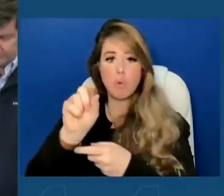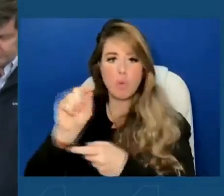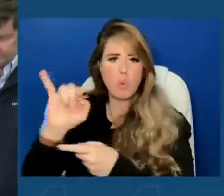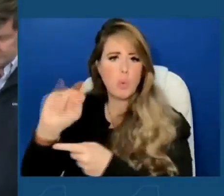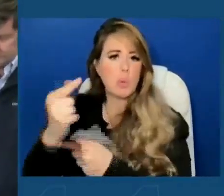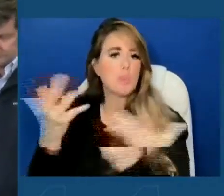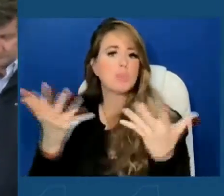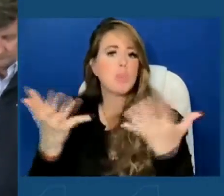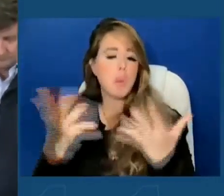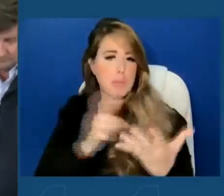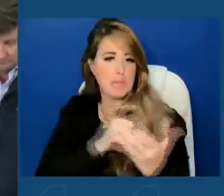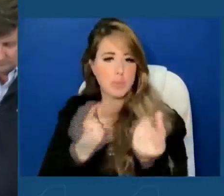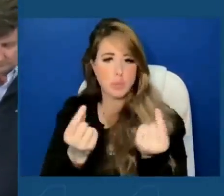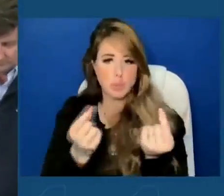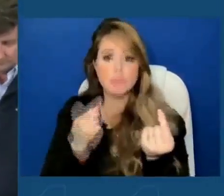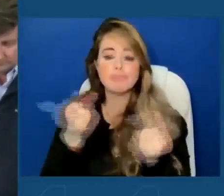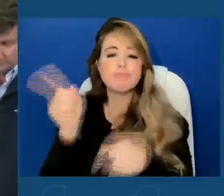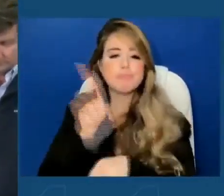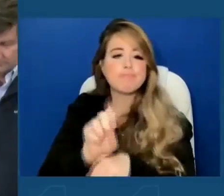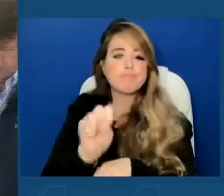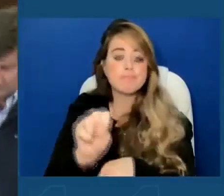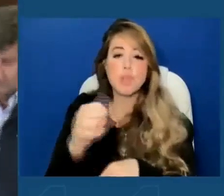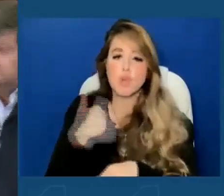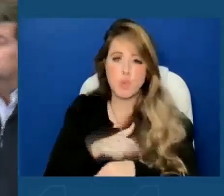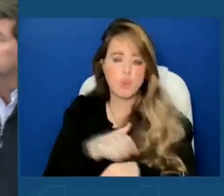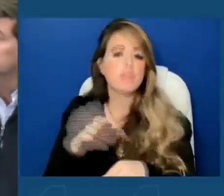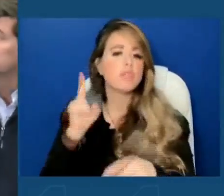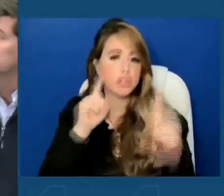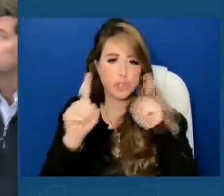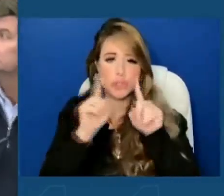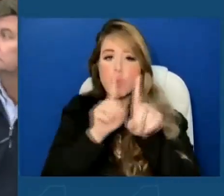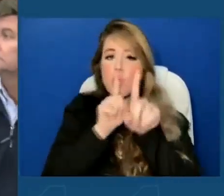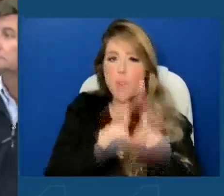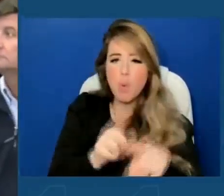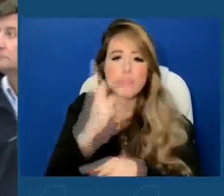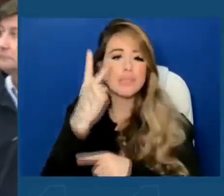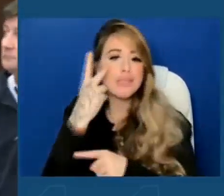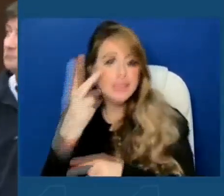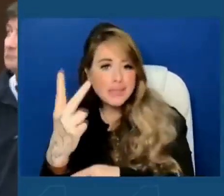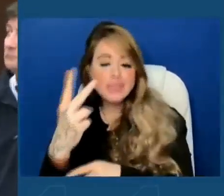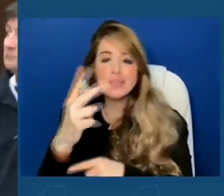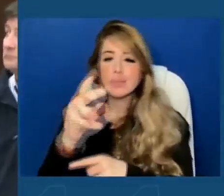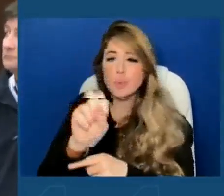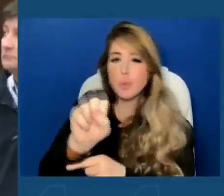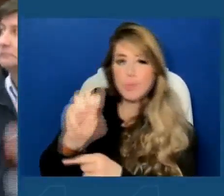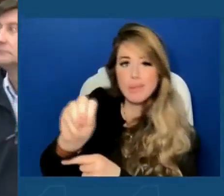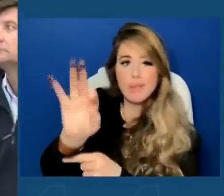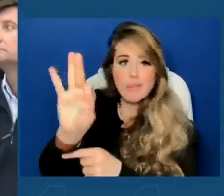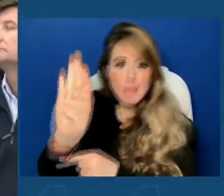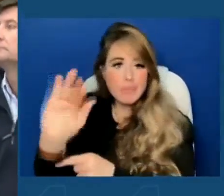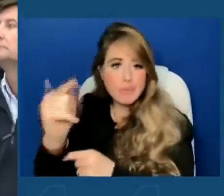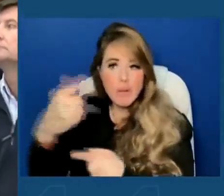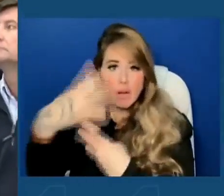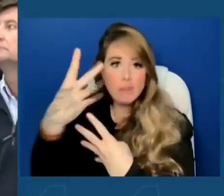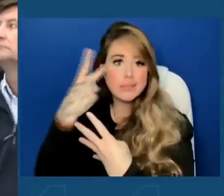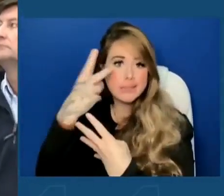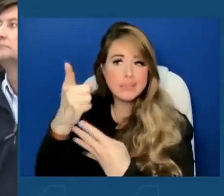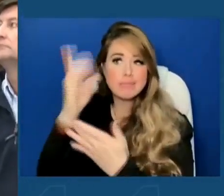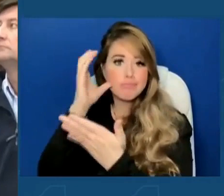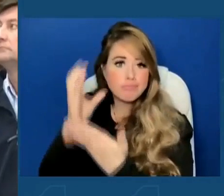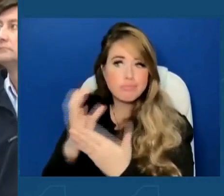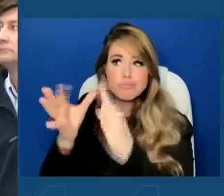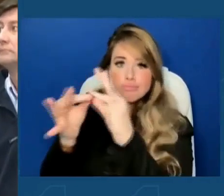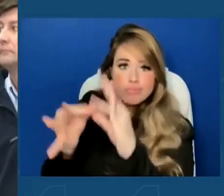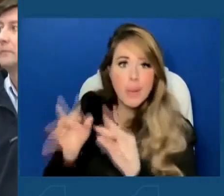Thank you. So, yeah, we are aware of reports of looting. We've seen some of that on social media. Our officers have responded to several reports. We have made a